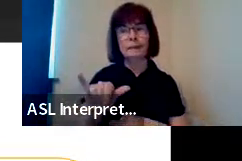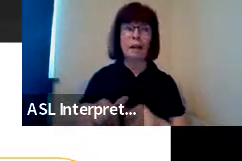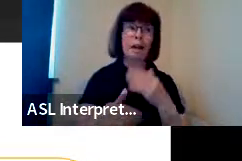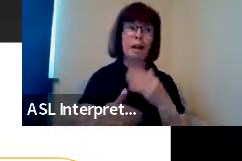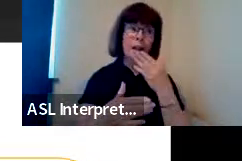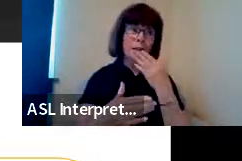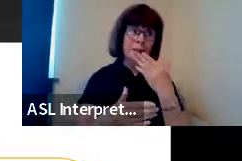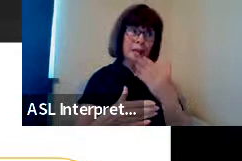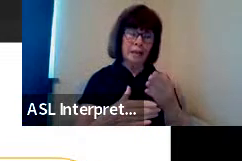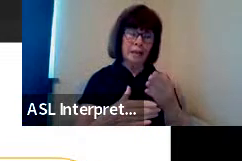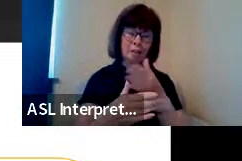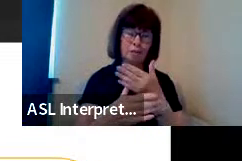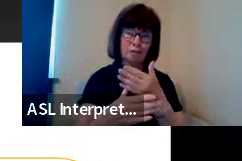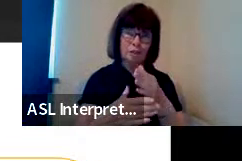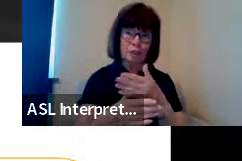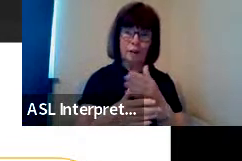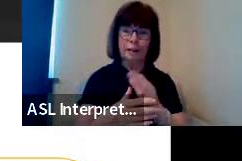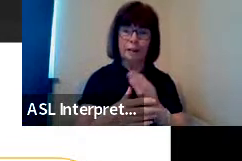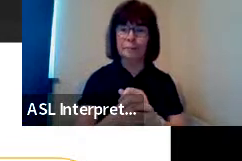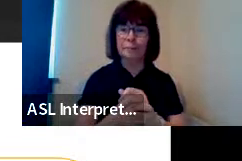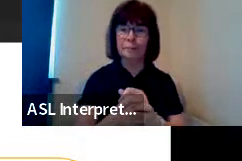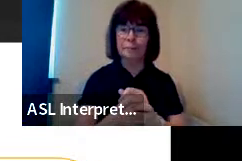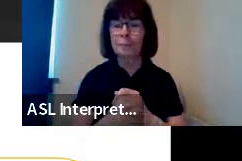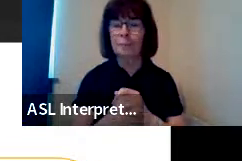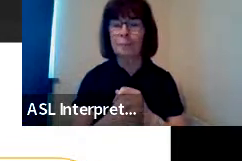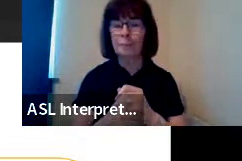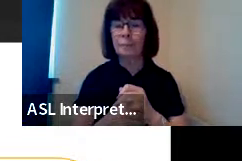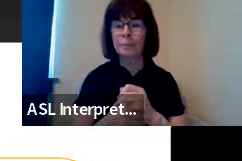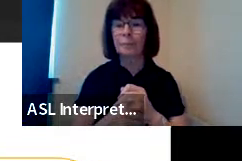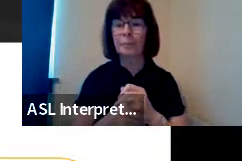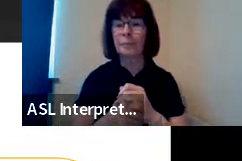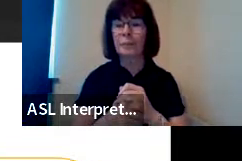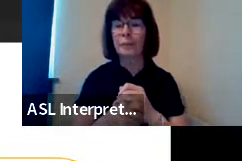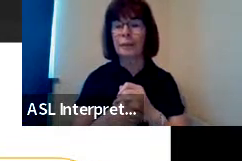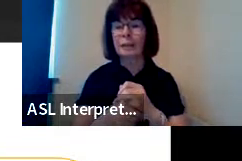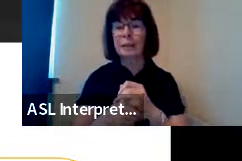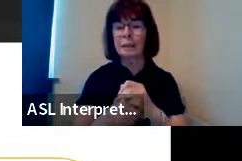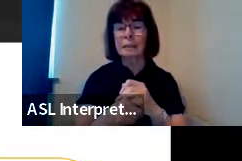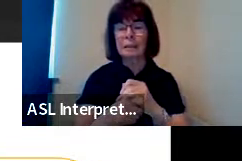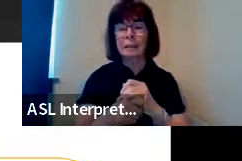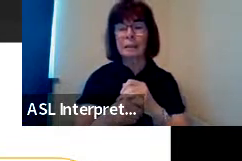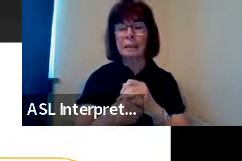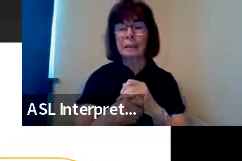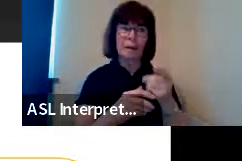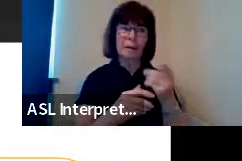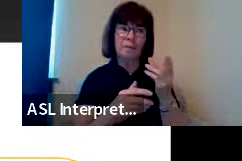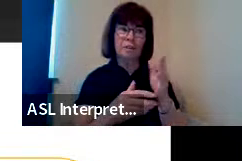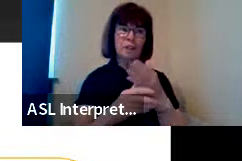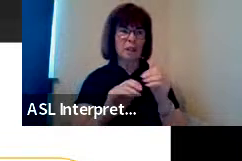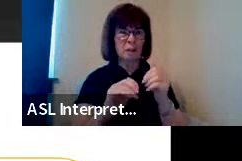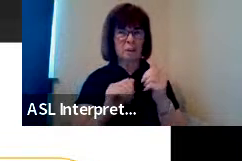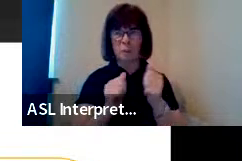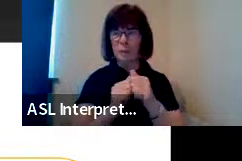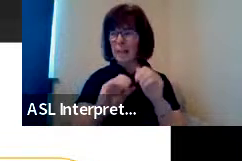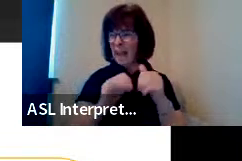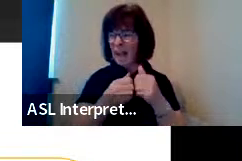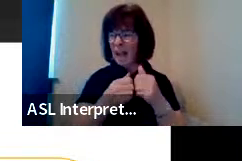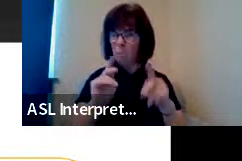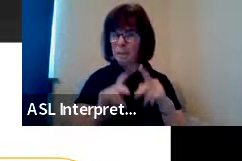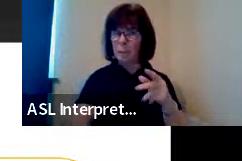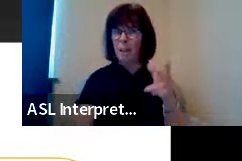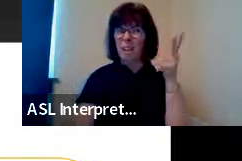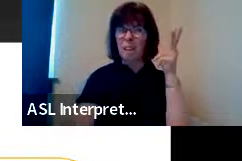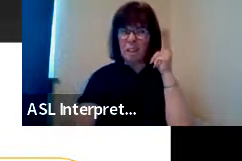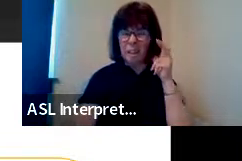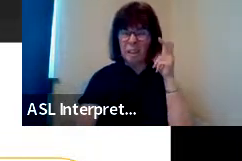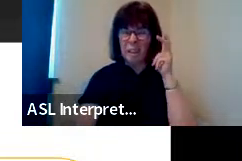sharing, Gary, in terms of just, how people are hearing the